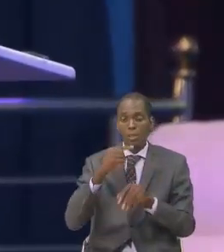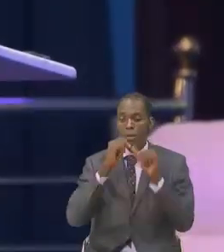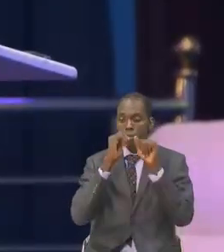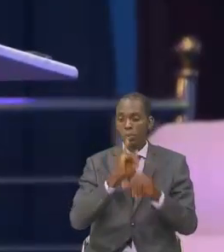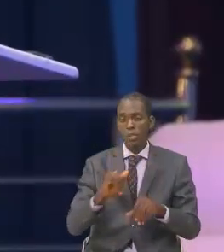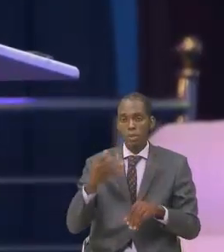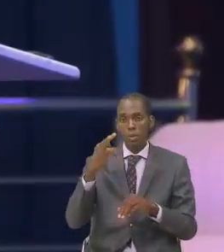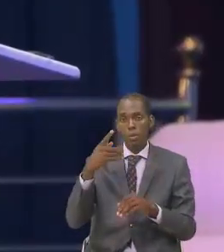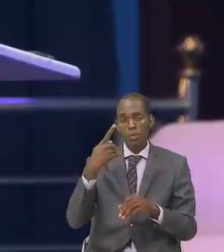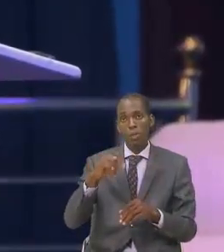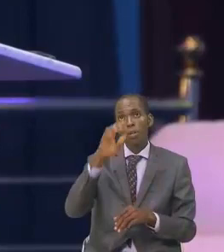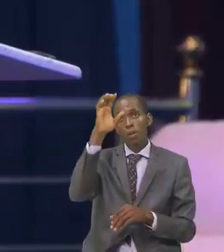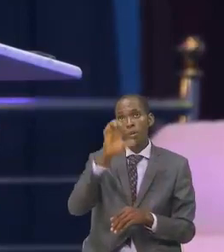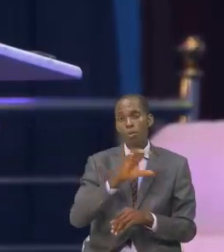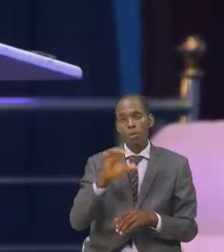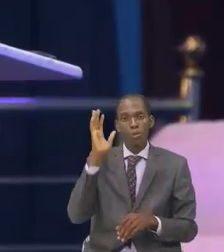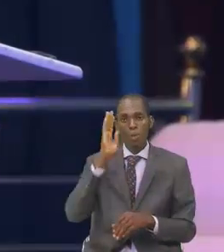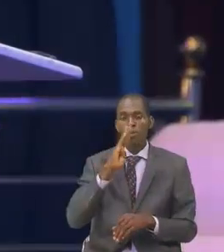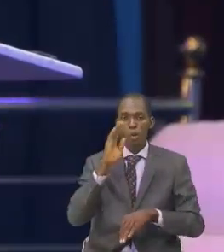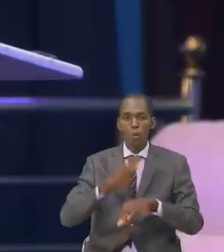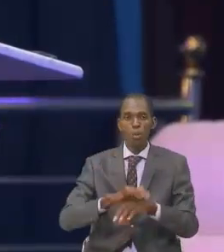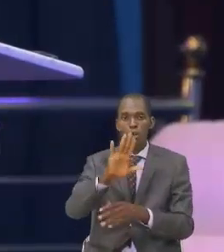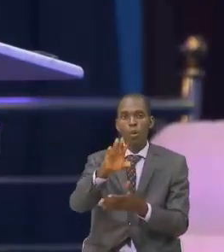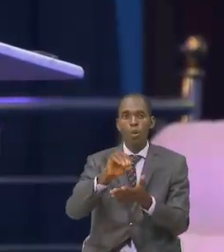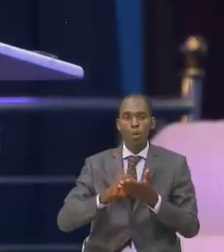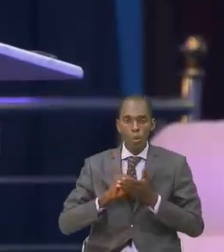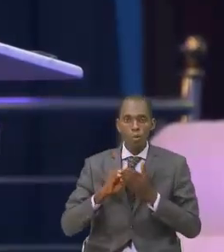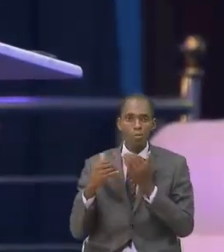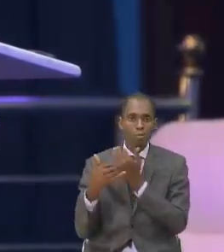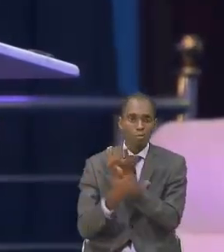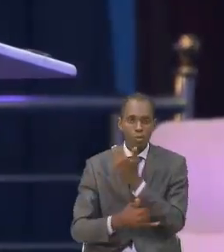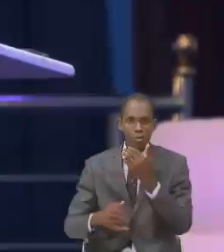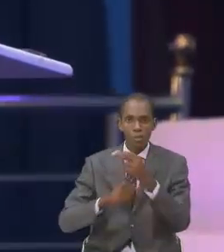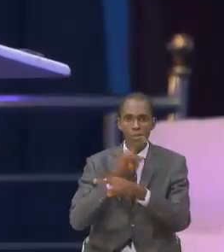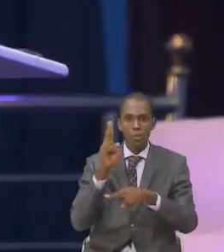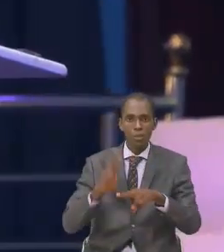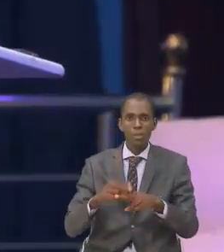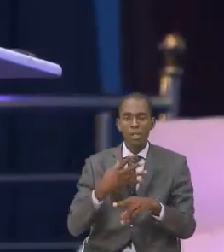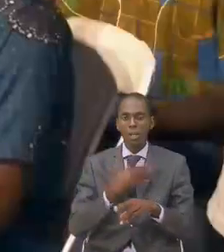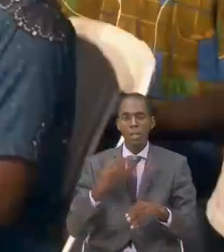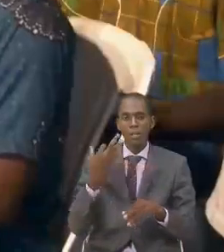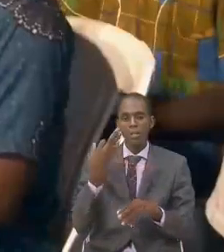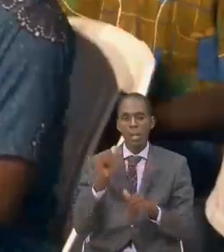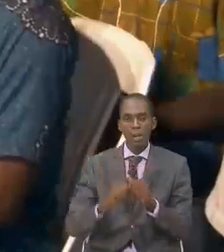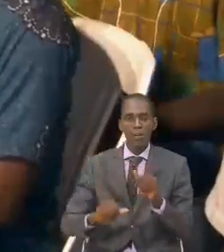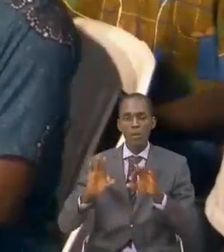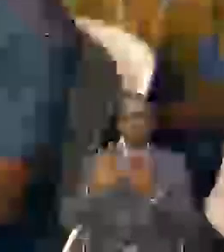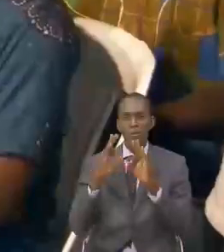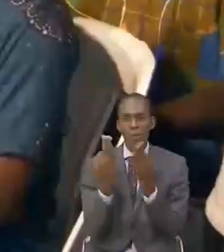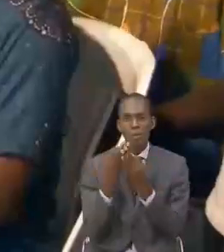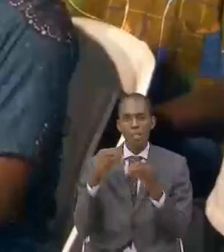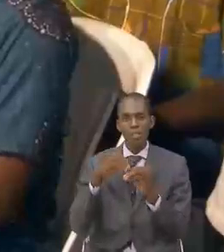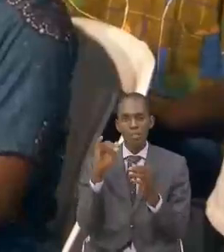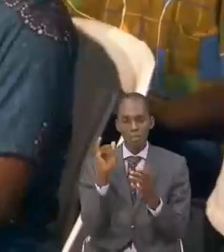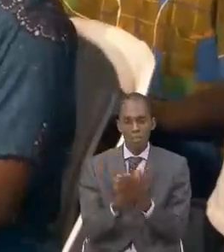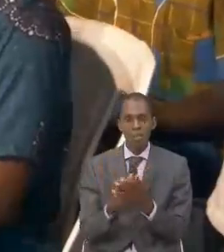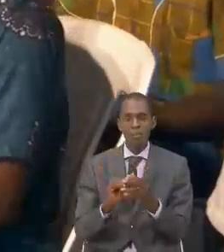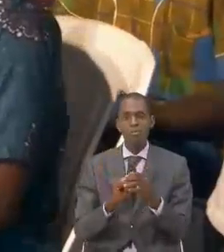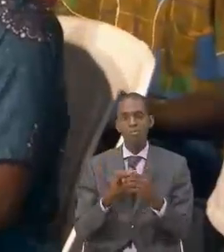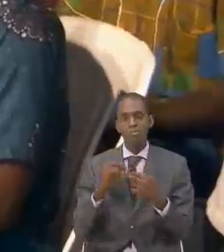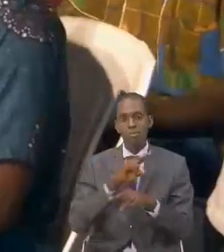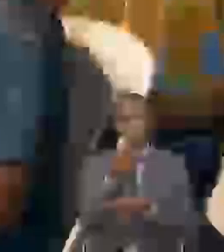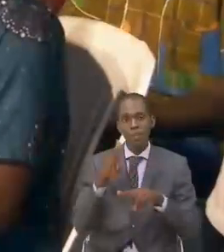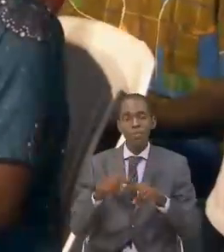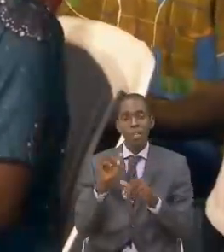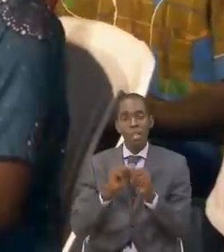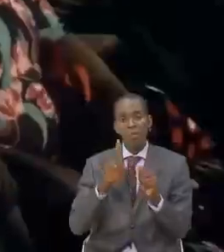to tonight, the blessings from the cross will be upon your nation, will be upon every family